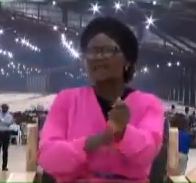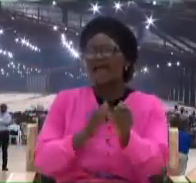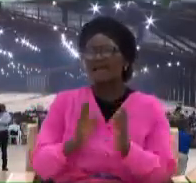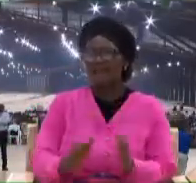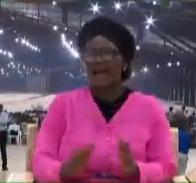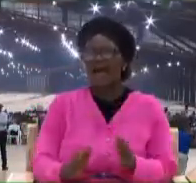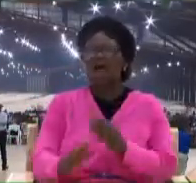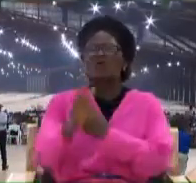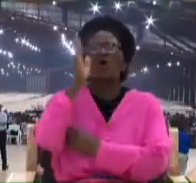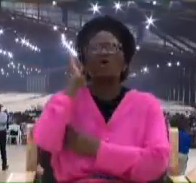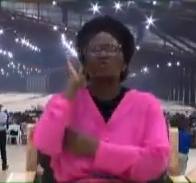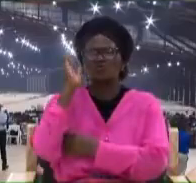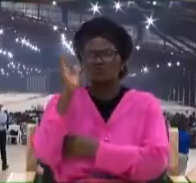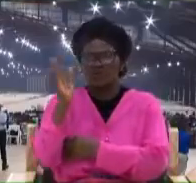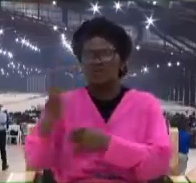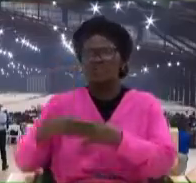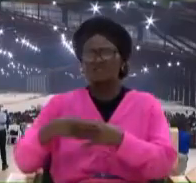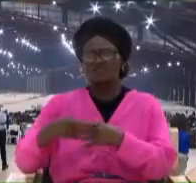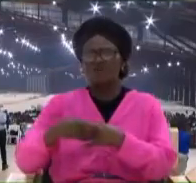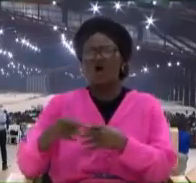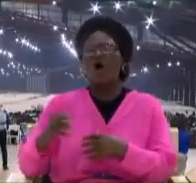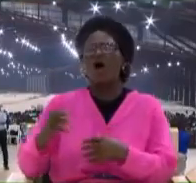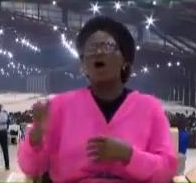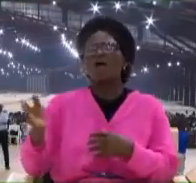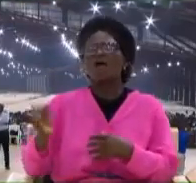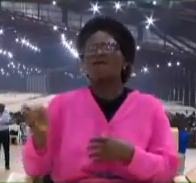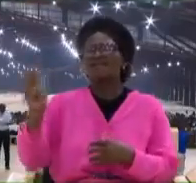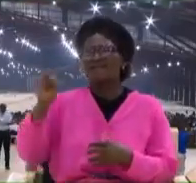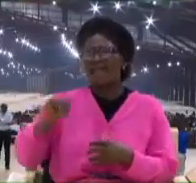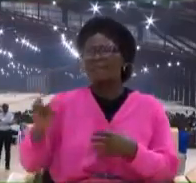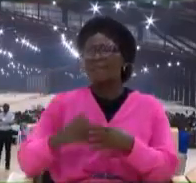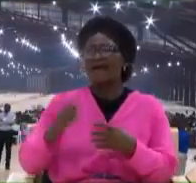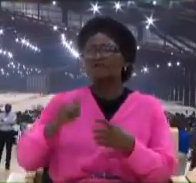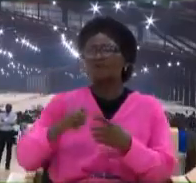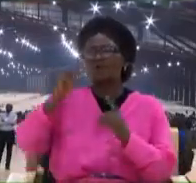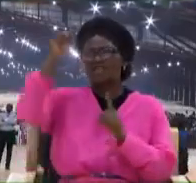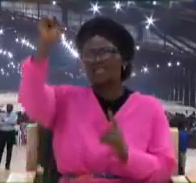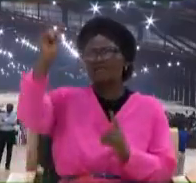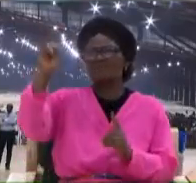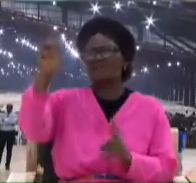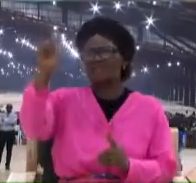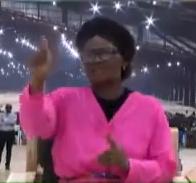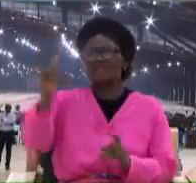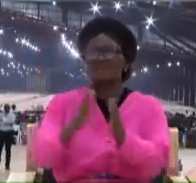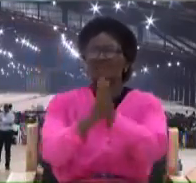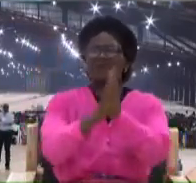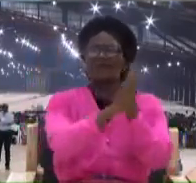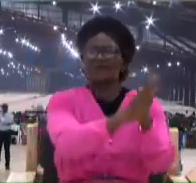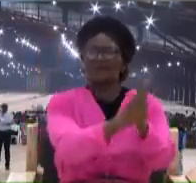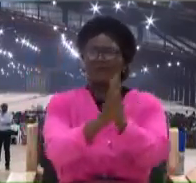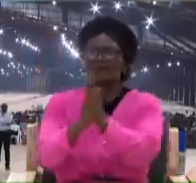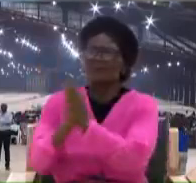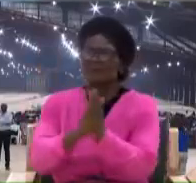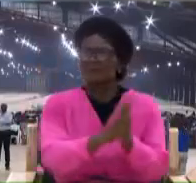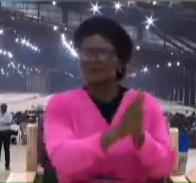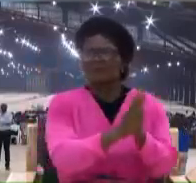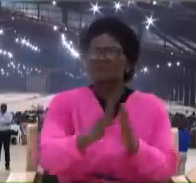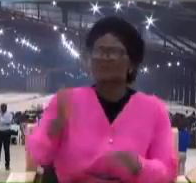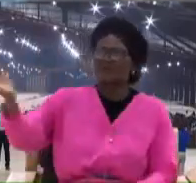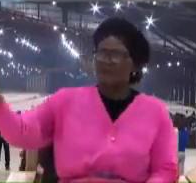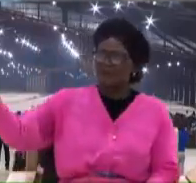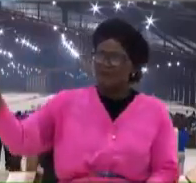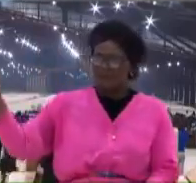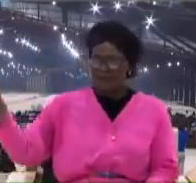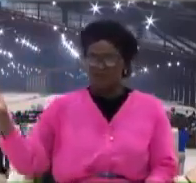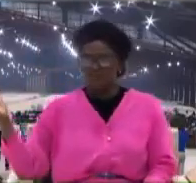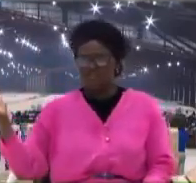God just for a minute or two before I pray. And those of you who are still on the way,